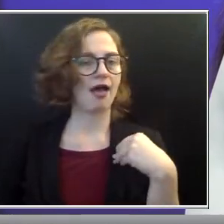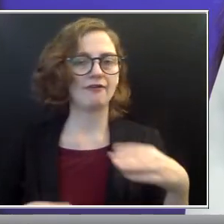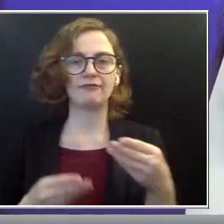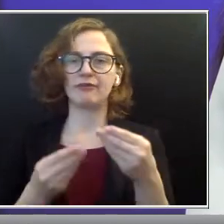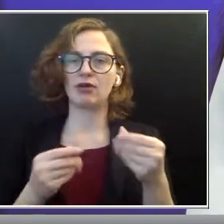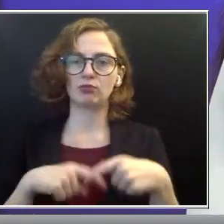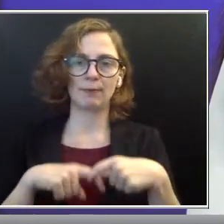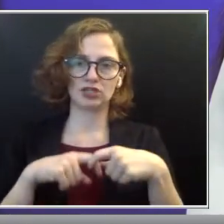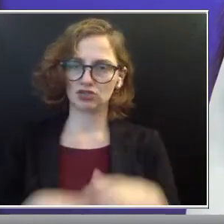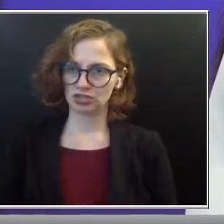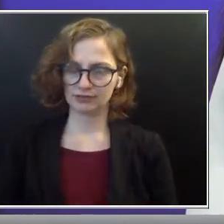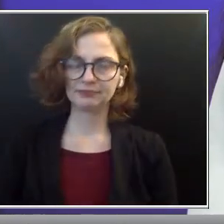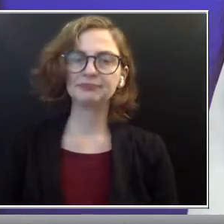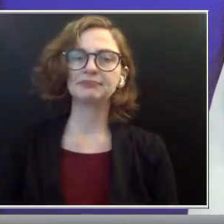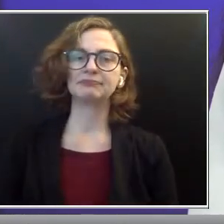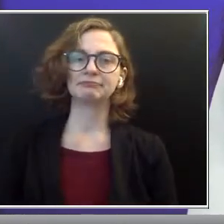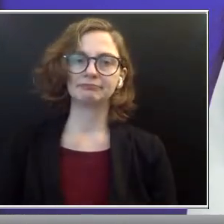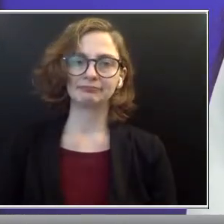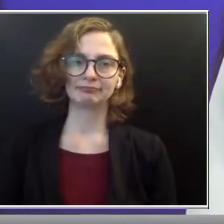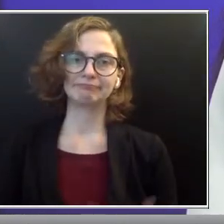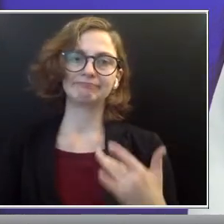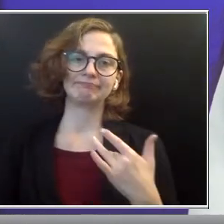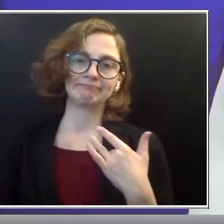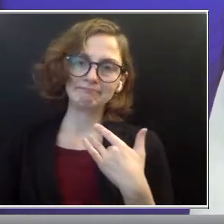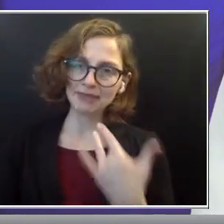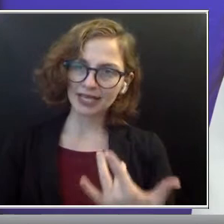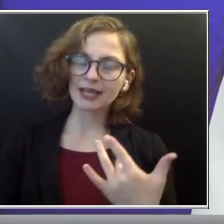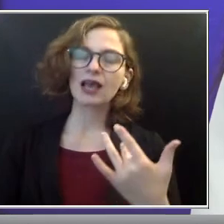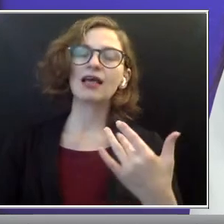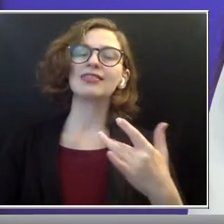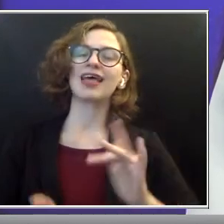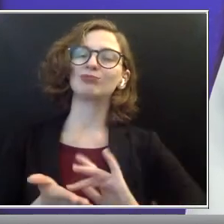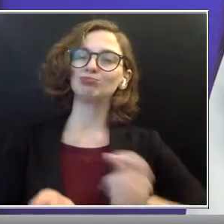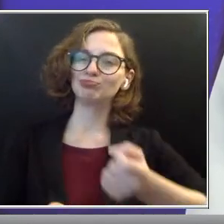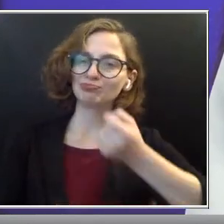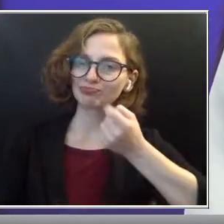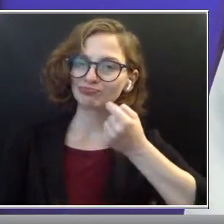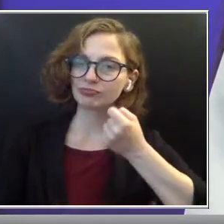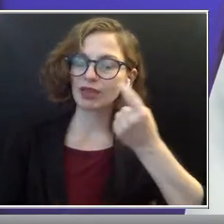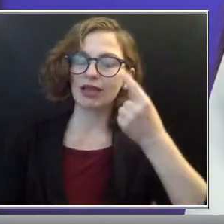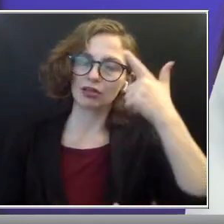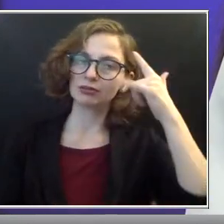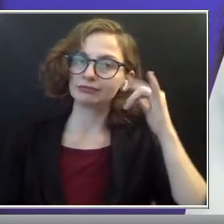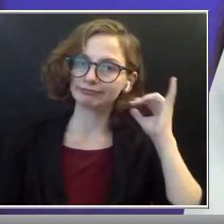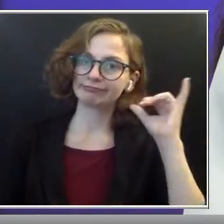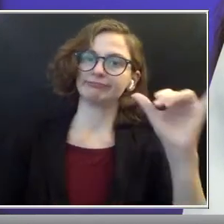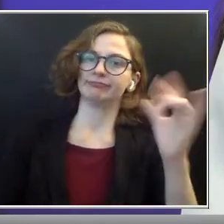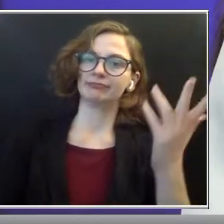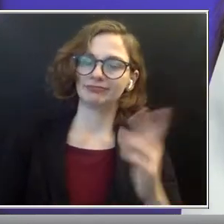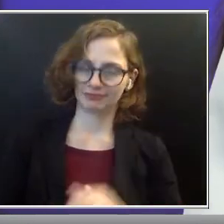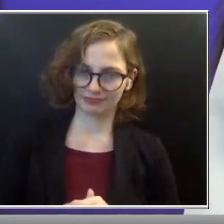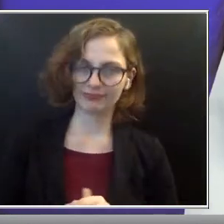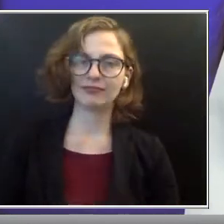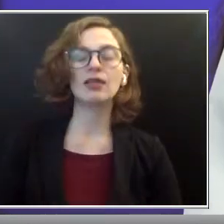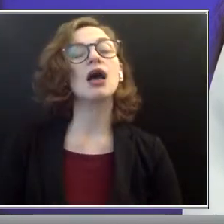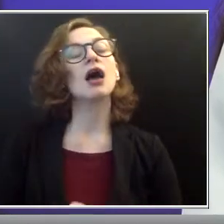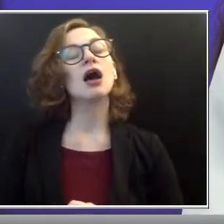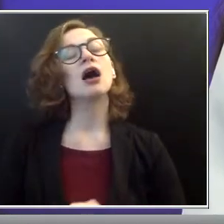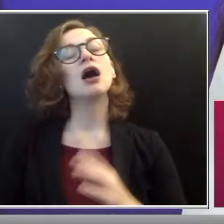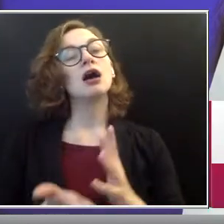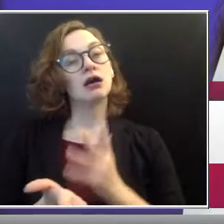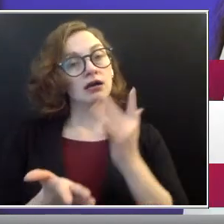giving them back thyroid medication indefinitely once we diagnose hypothyroidism. Occasionally, we can see what we call